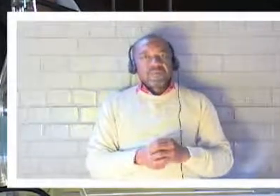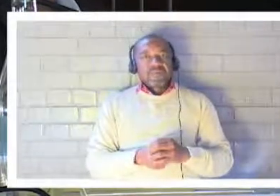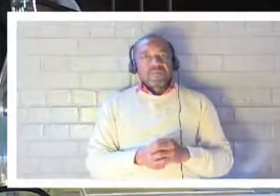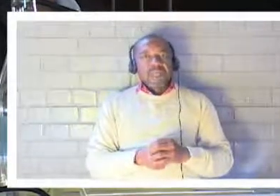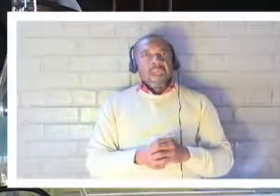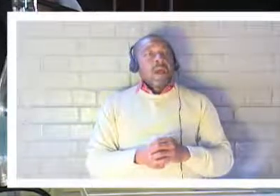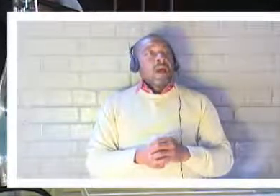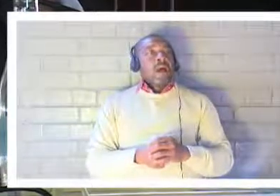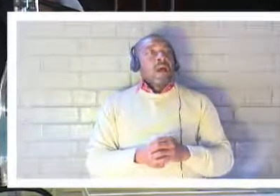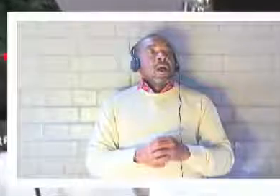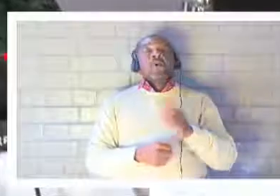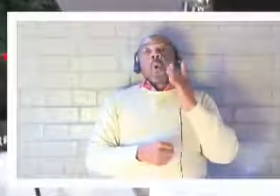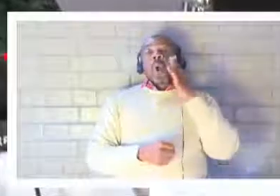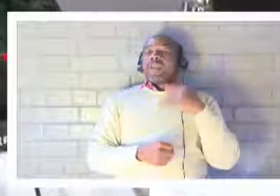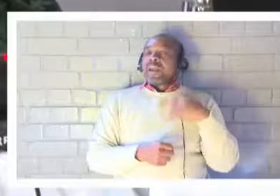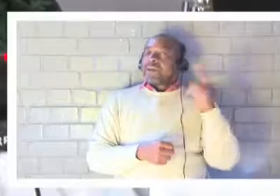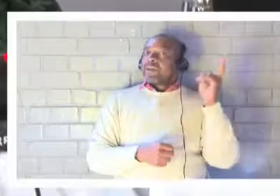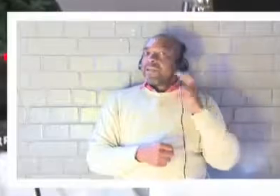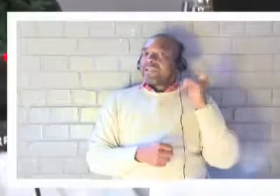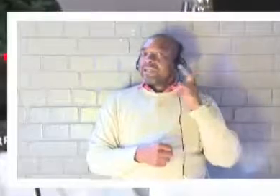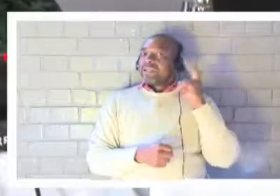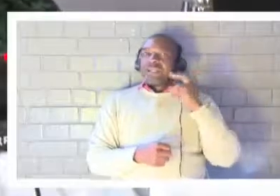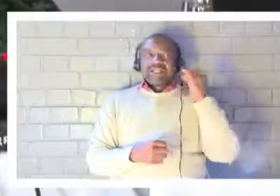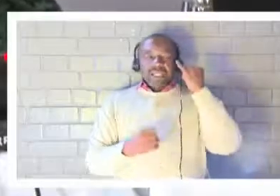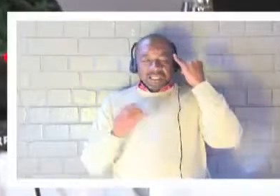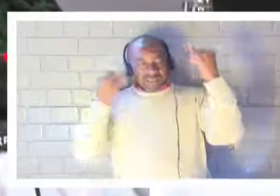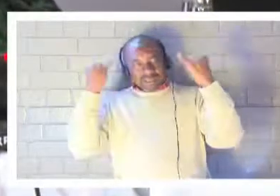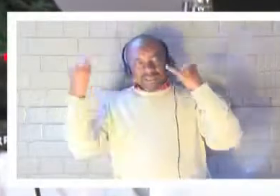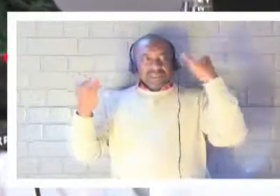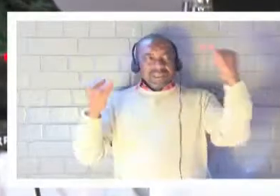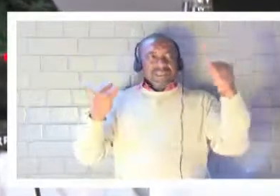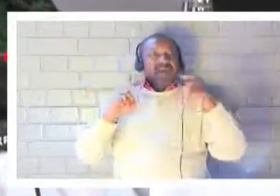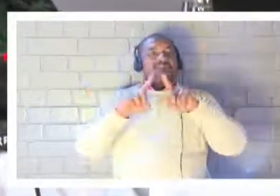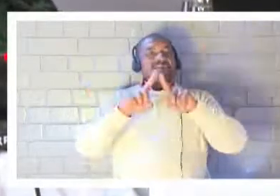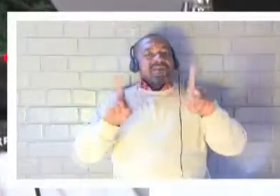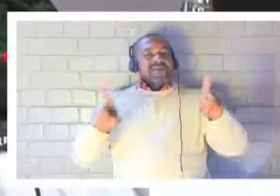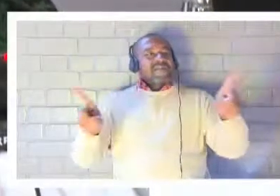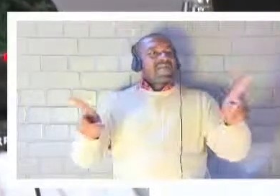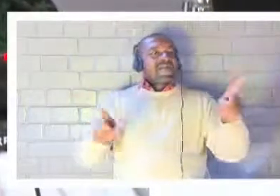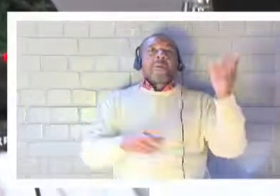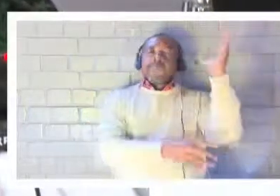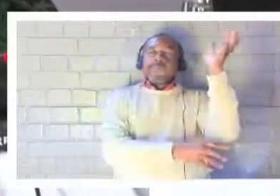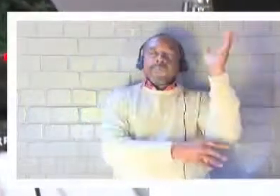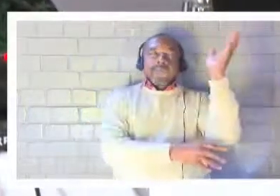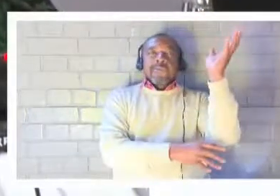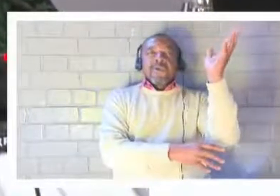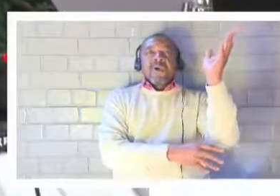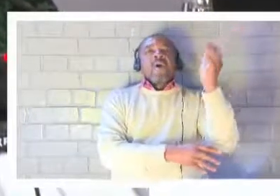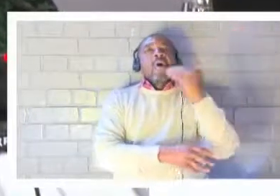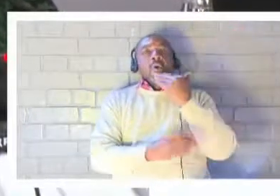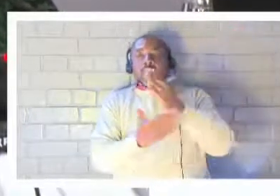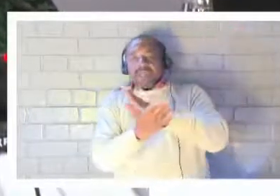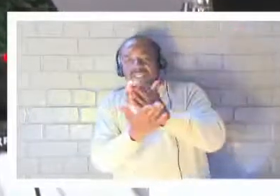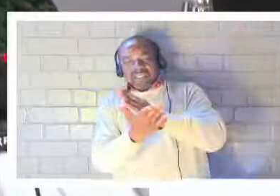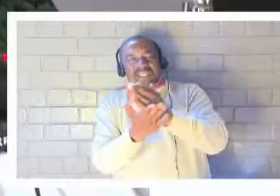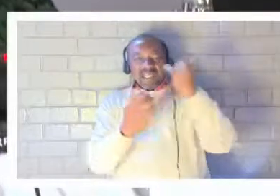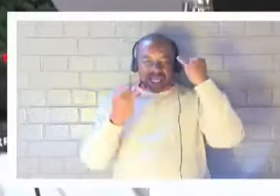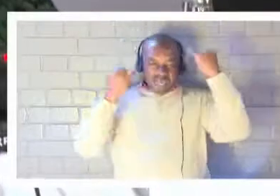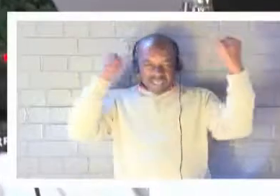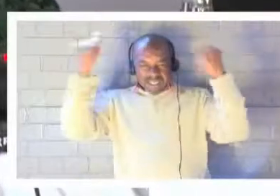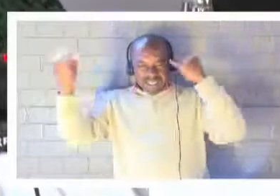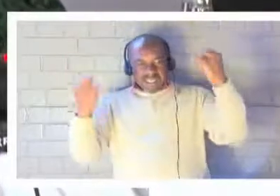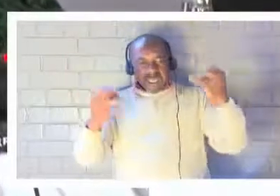But Chair, from listening to the inputs from various speakers who have shared their views with